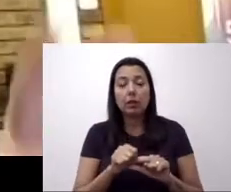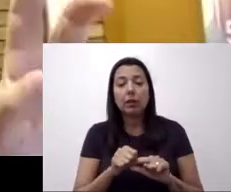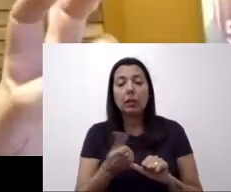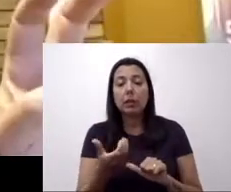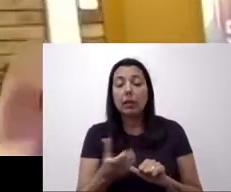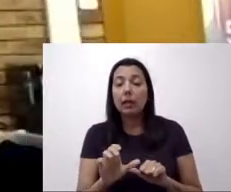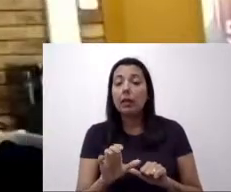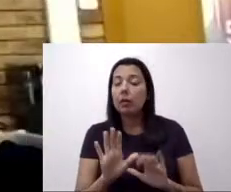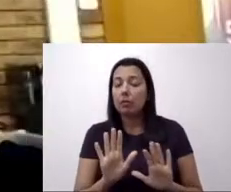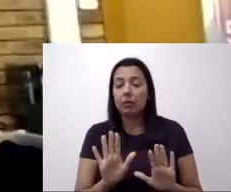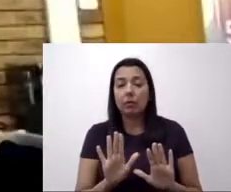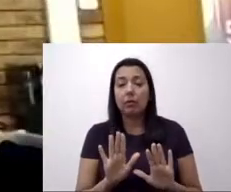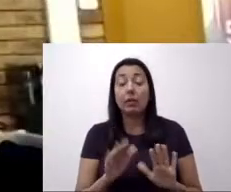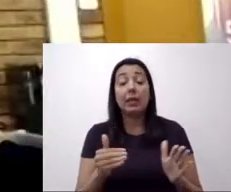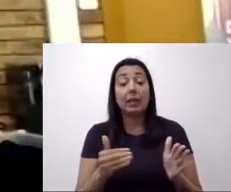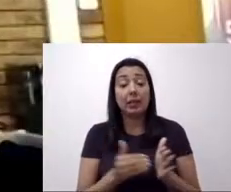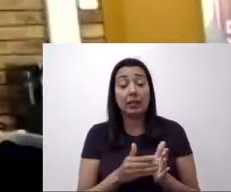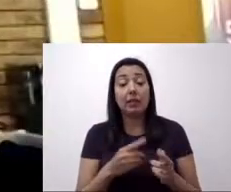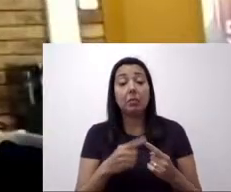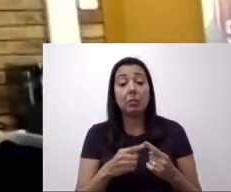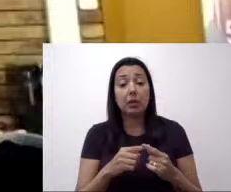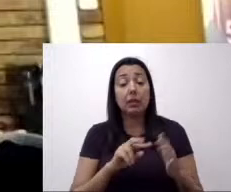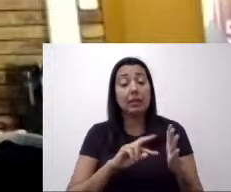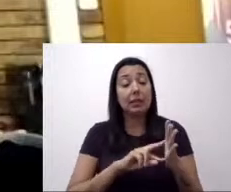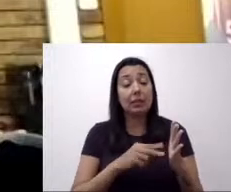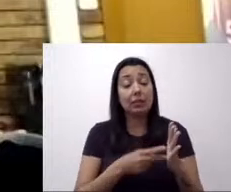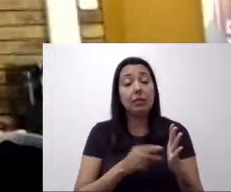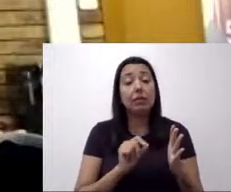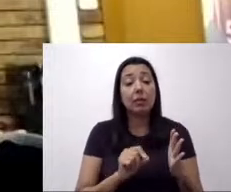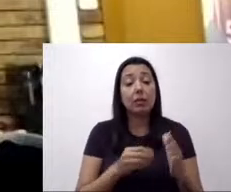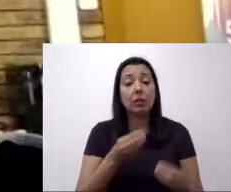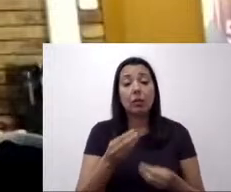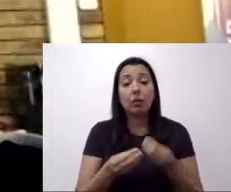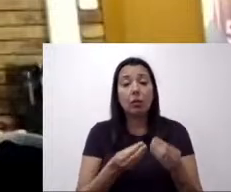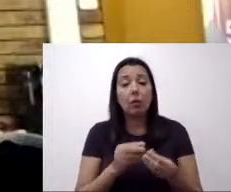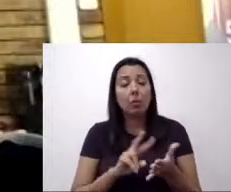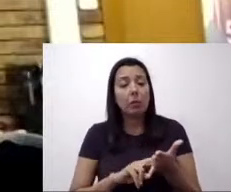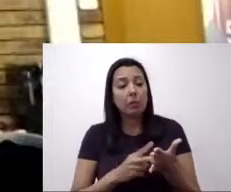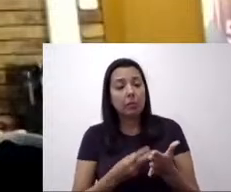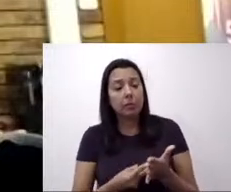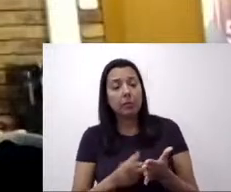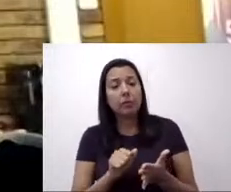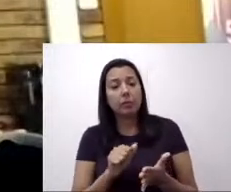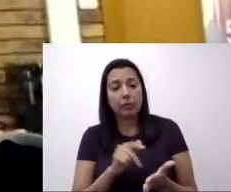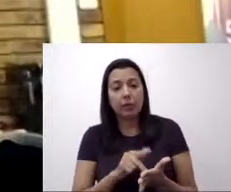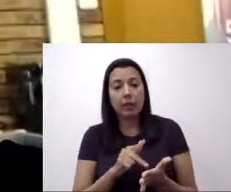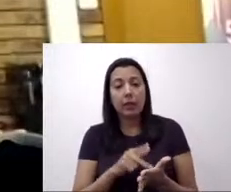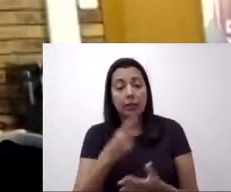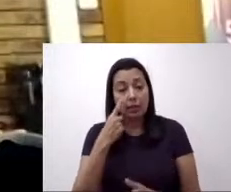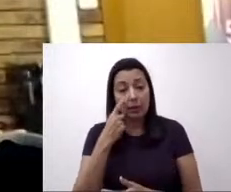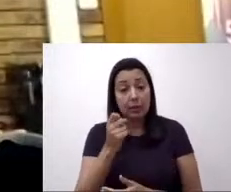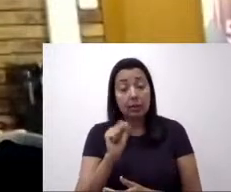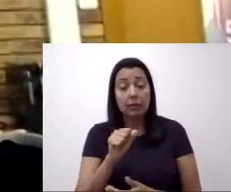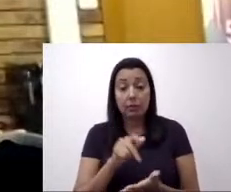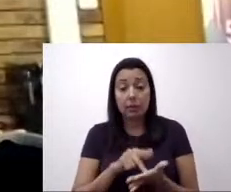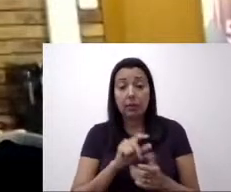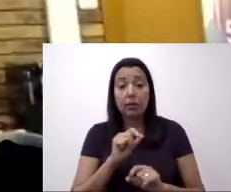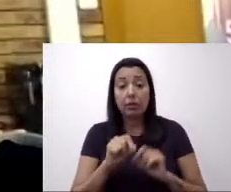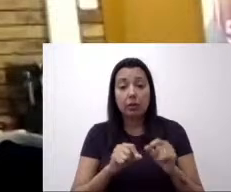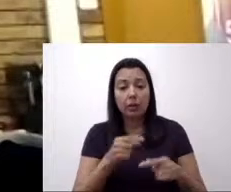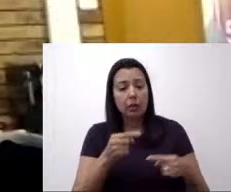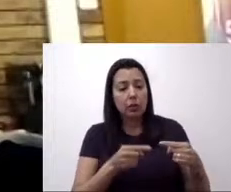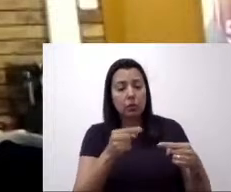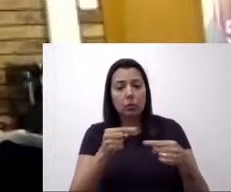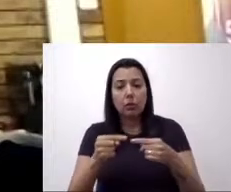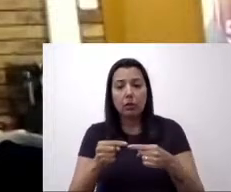what's mean, how they interpret this, it's really interesting. Probably the debate about what is liberal, what is